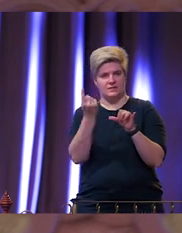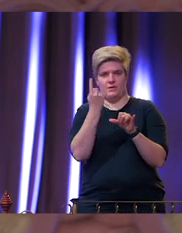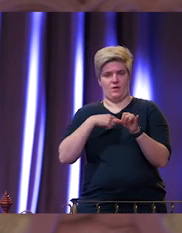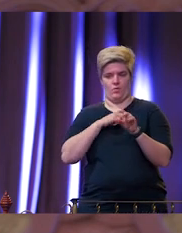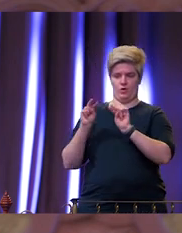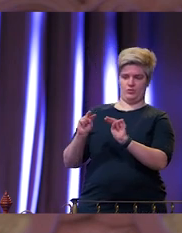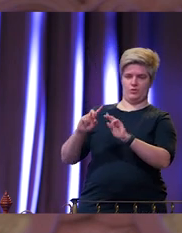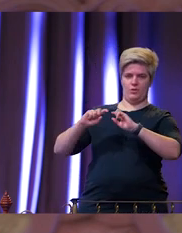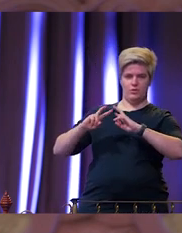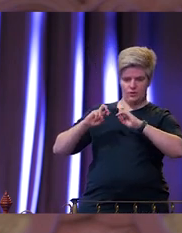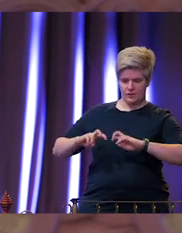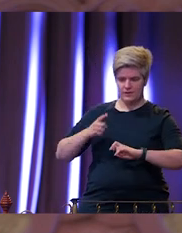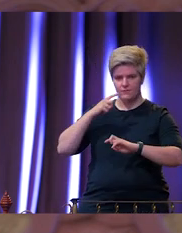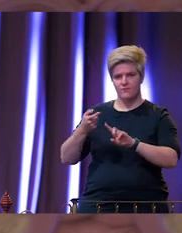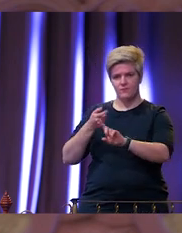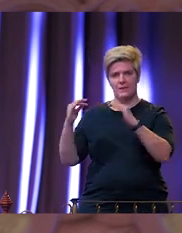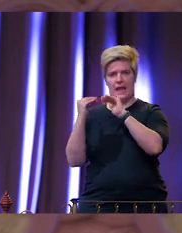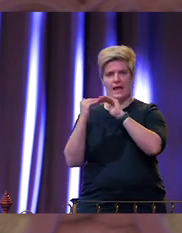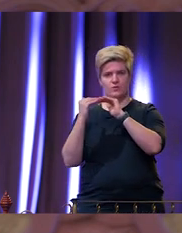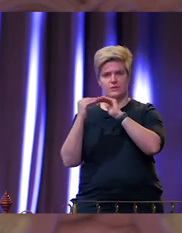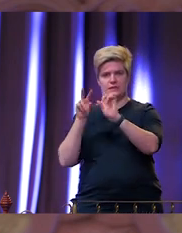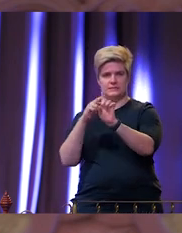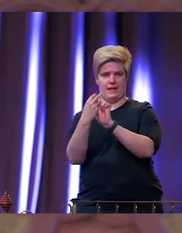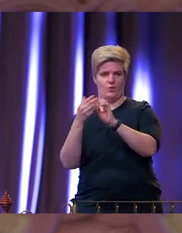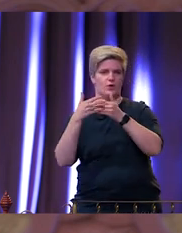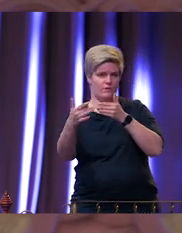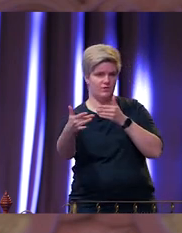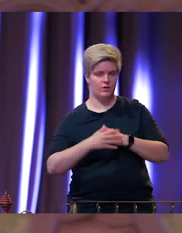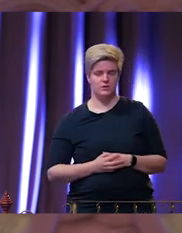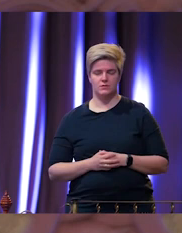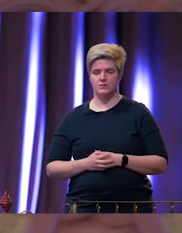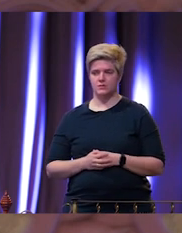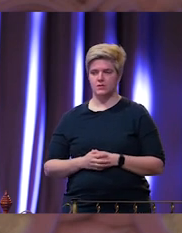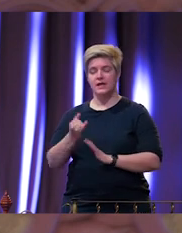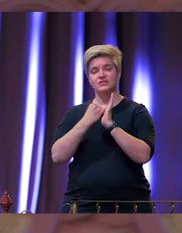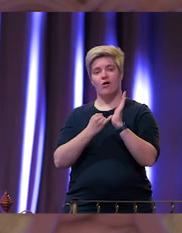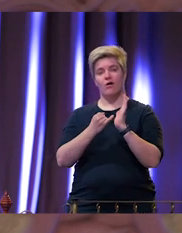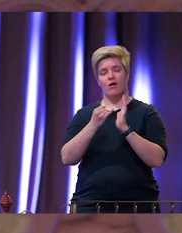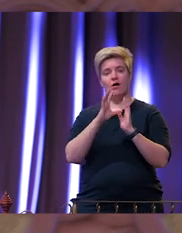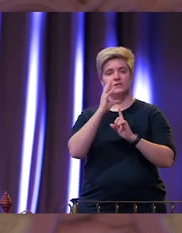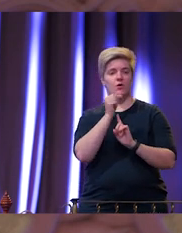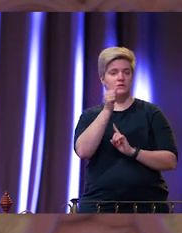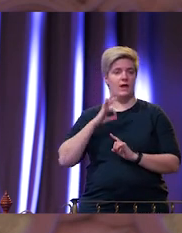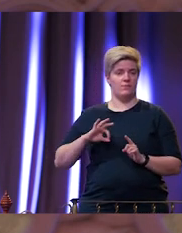a kind of equity standpoint going forward. But it's open to any arts and culture nonprofit. We do obviously